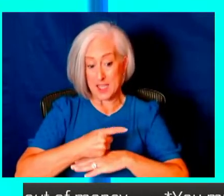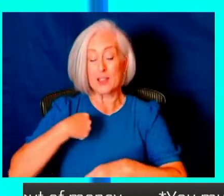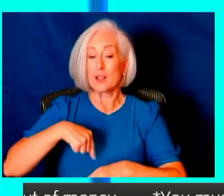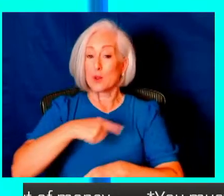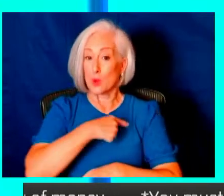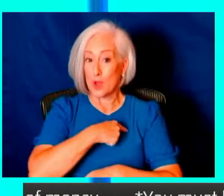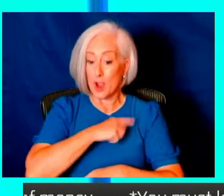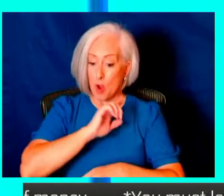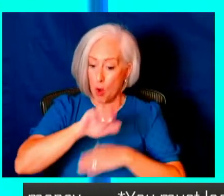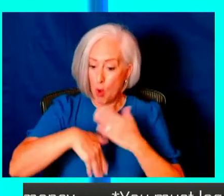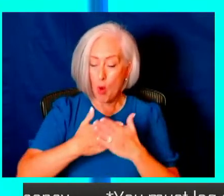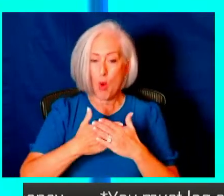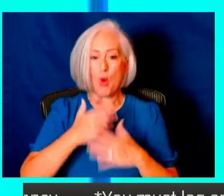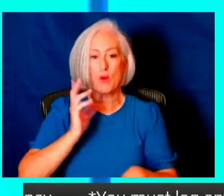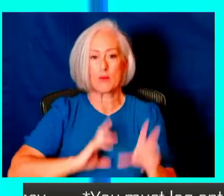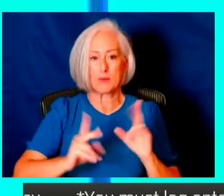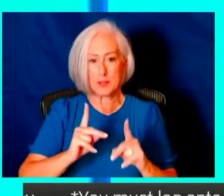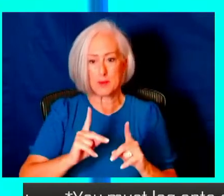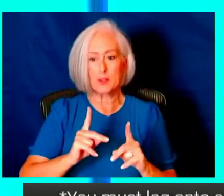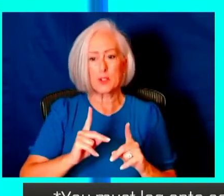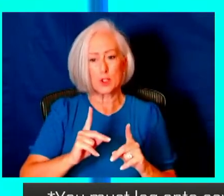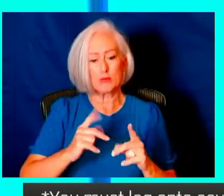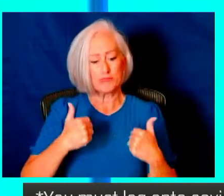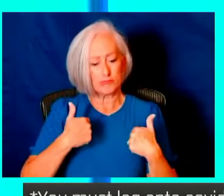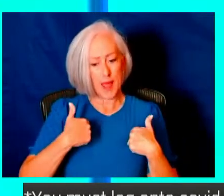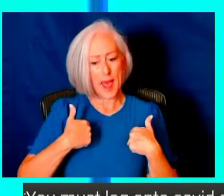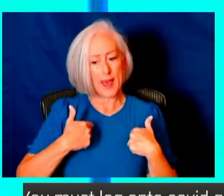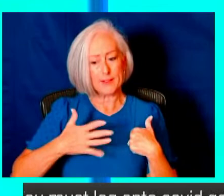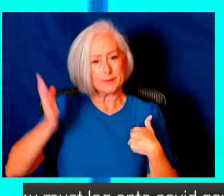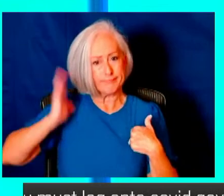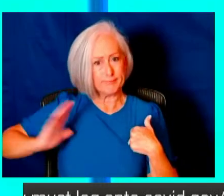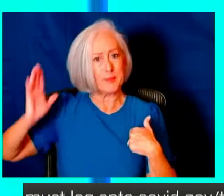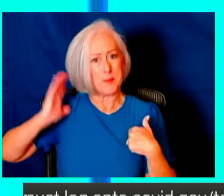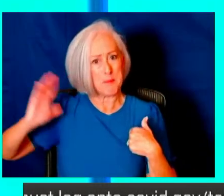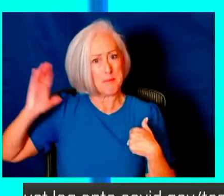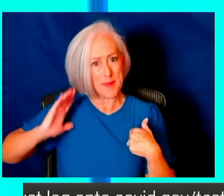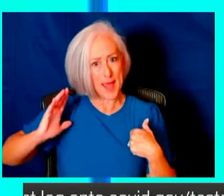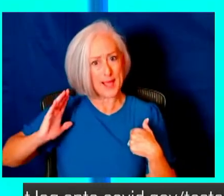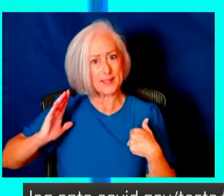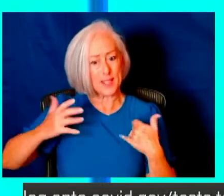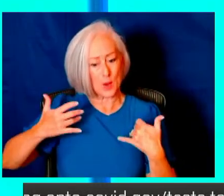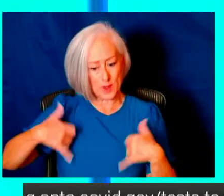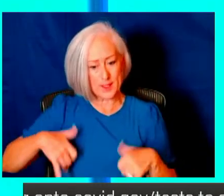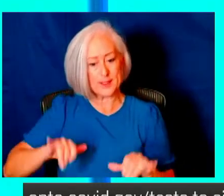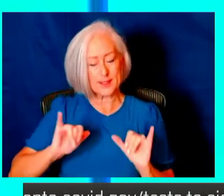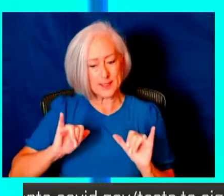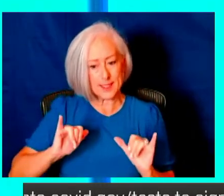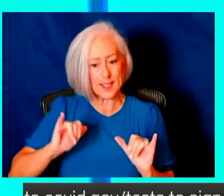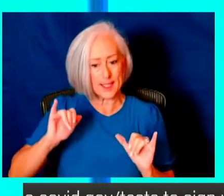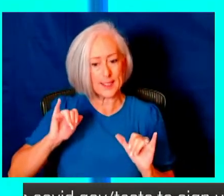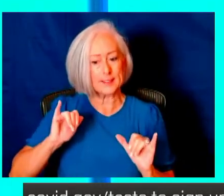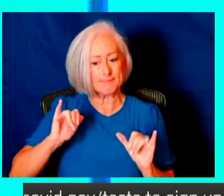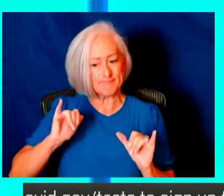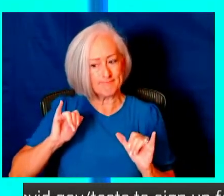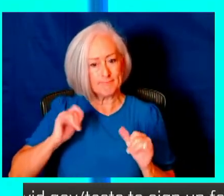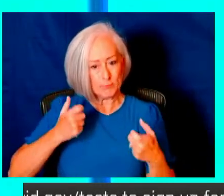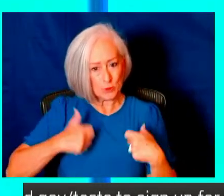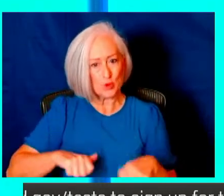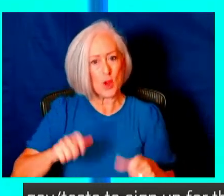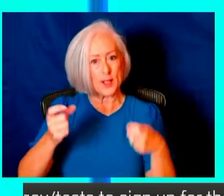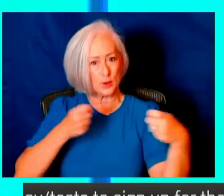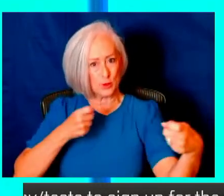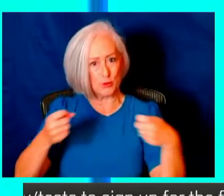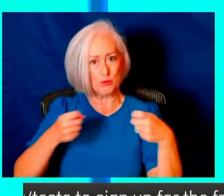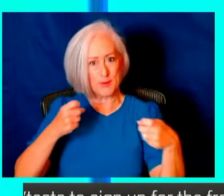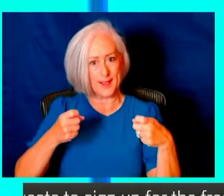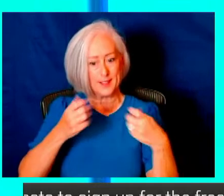stuff in our past that we're currently dealing with, and who are all, just trying to